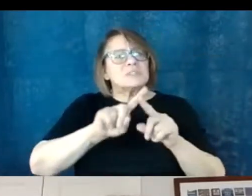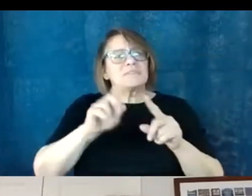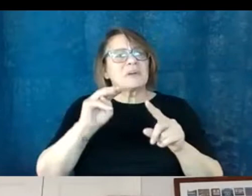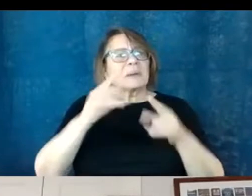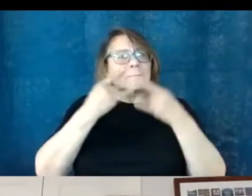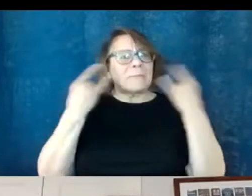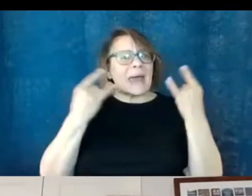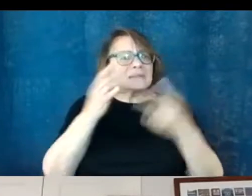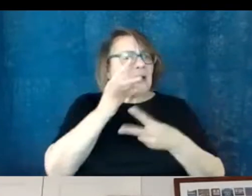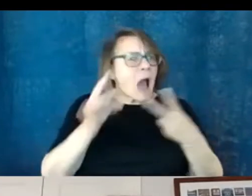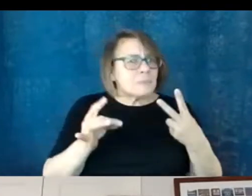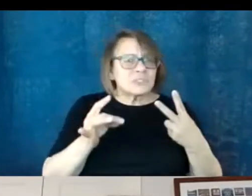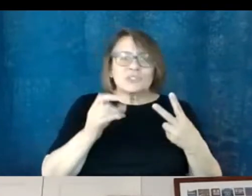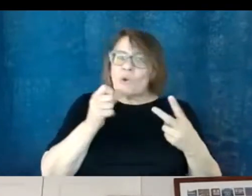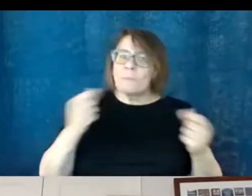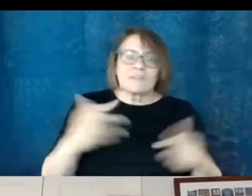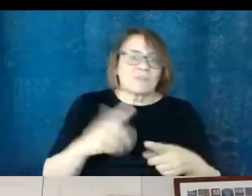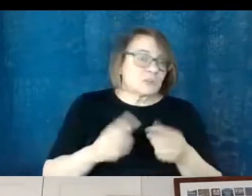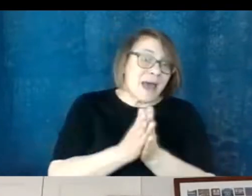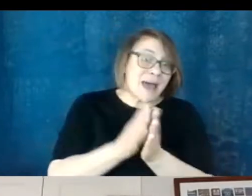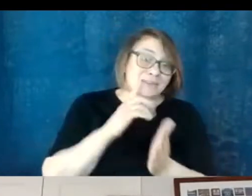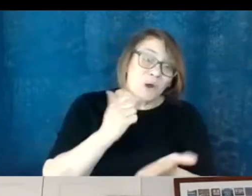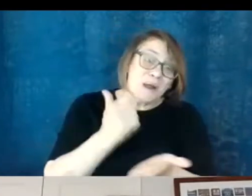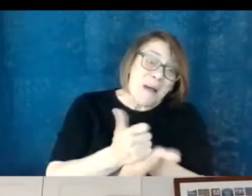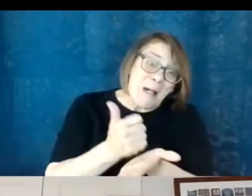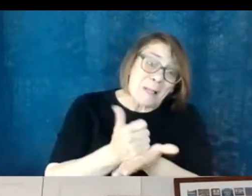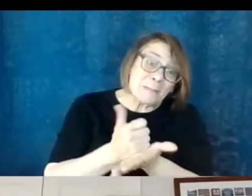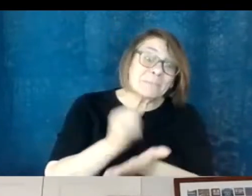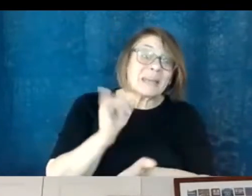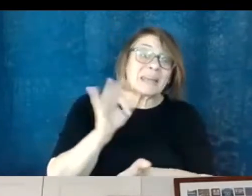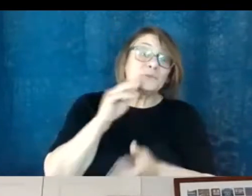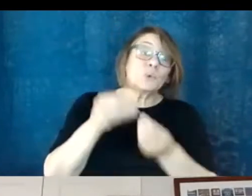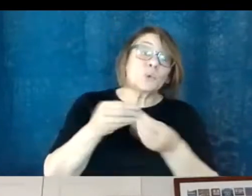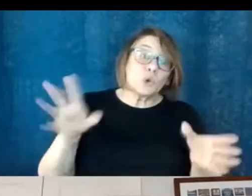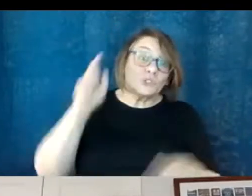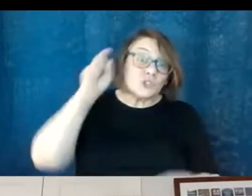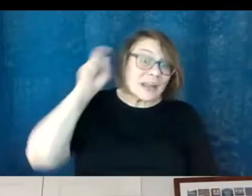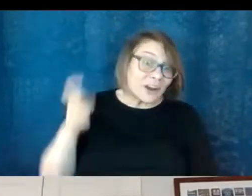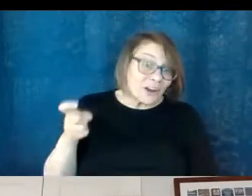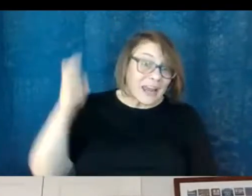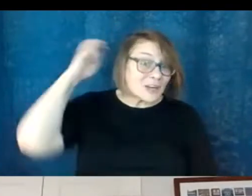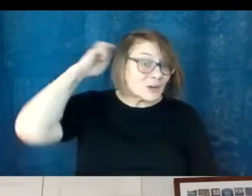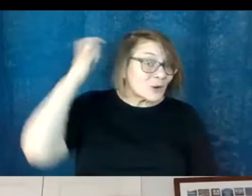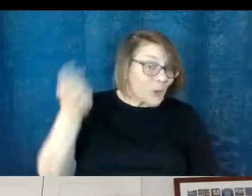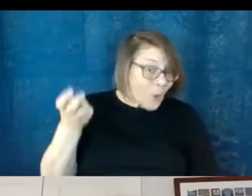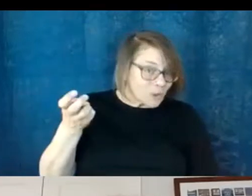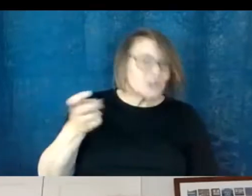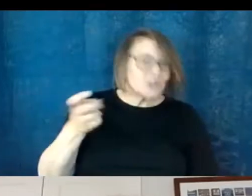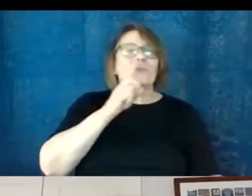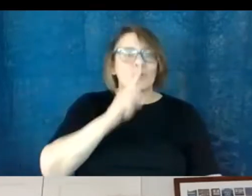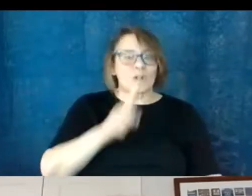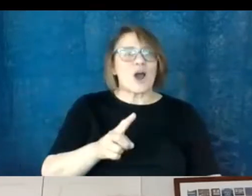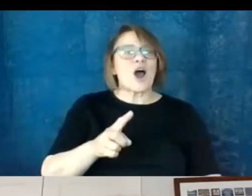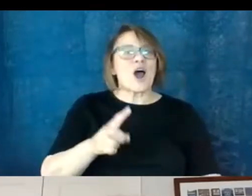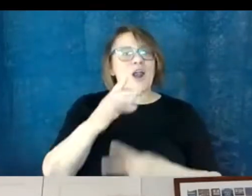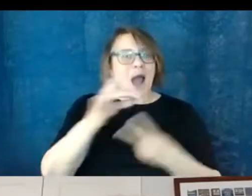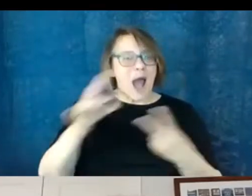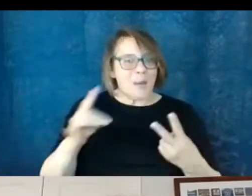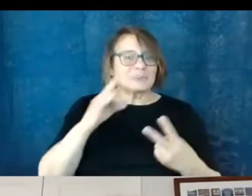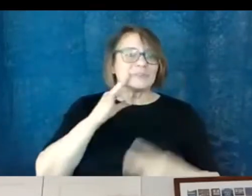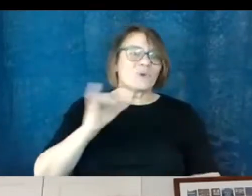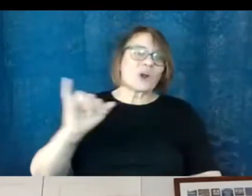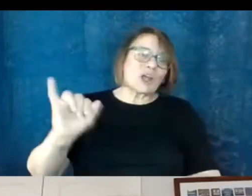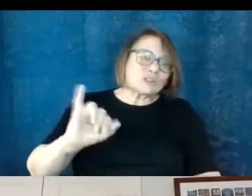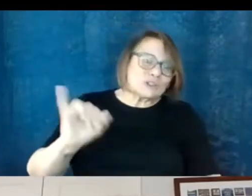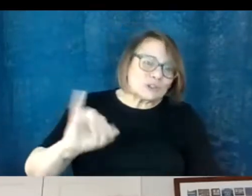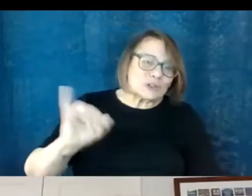to ask for help. And if you lose your device, there are options as far as insurance and that kind of thing.